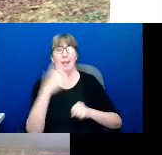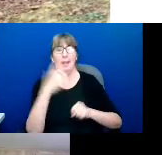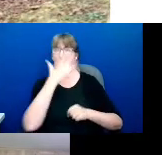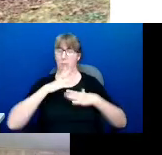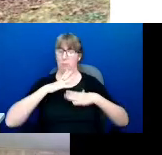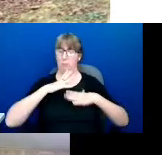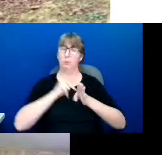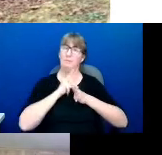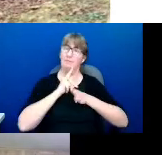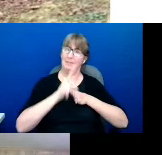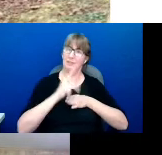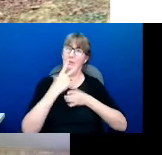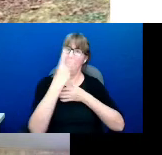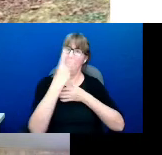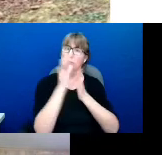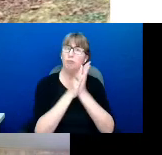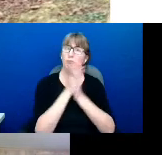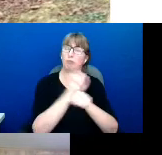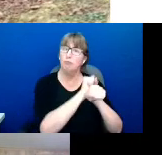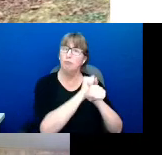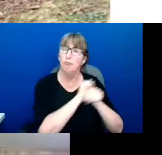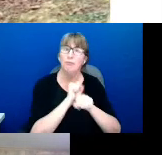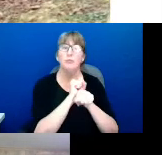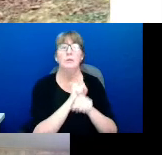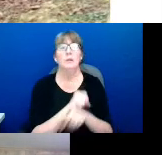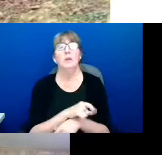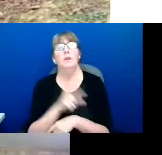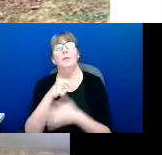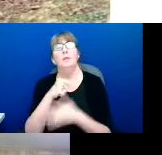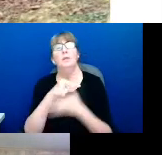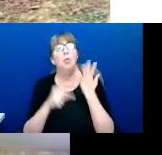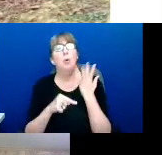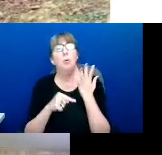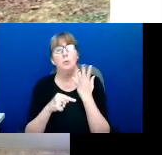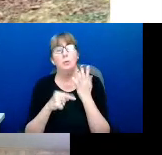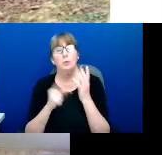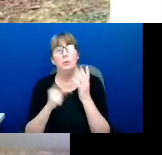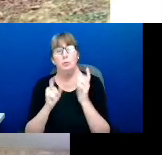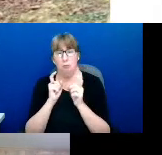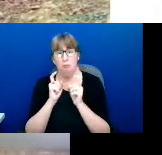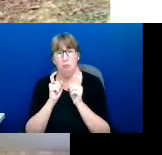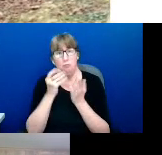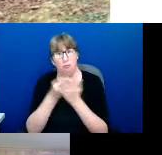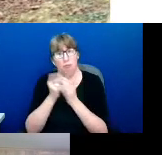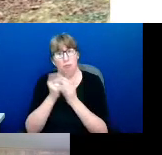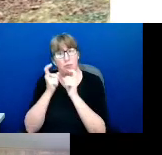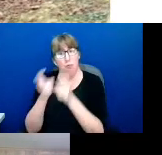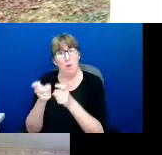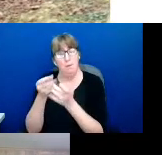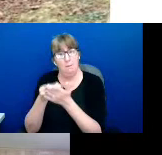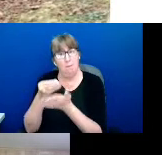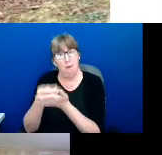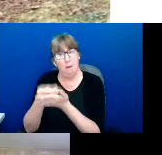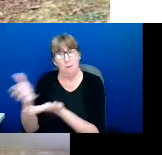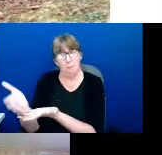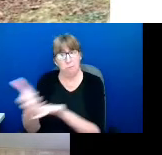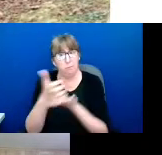were out. So being able to pull some of those additional grants is very helpful. From